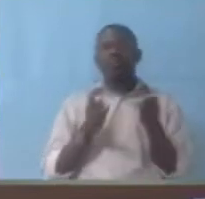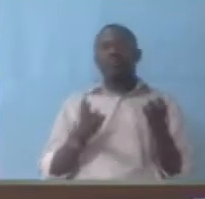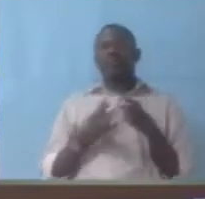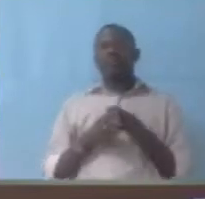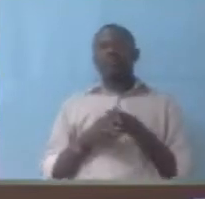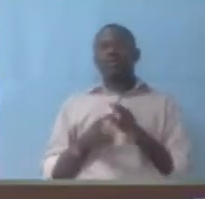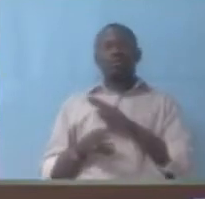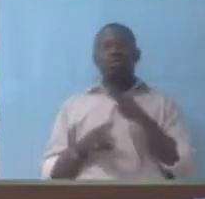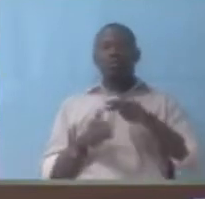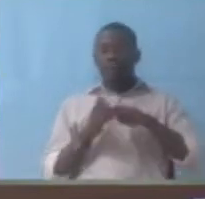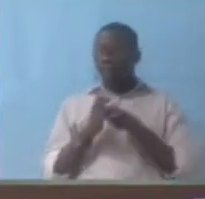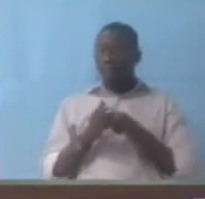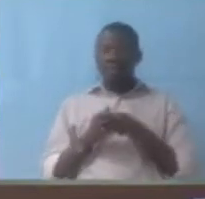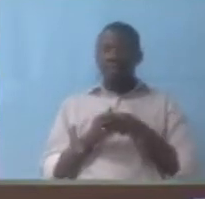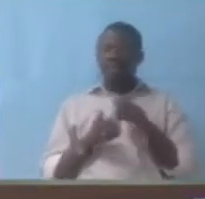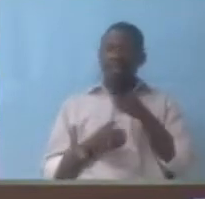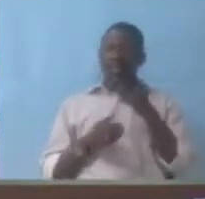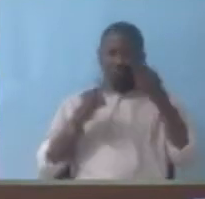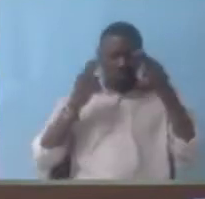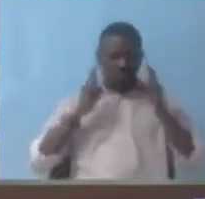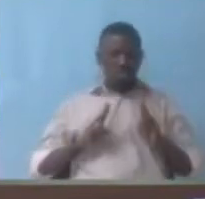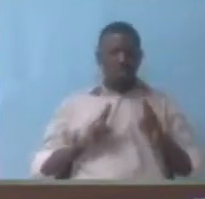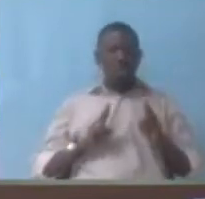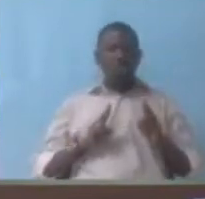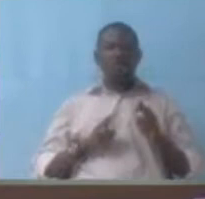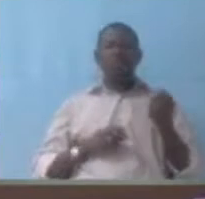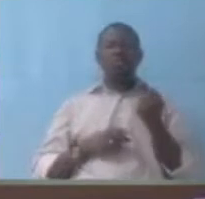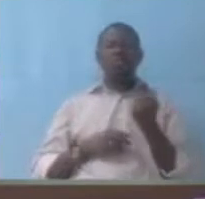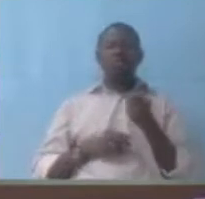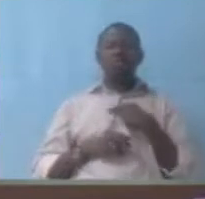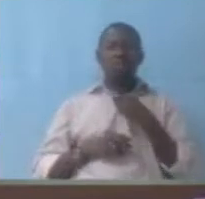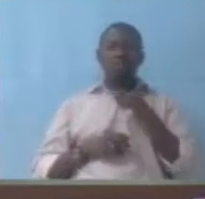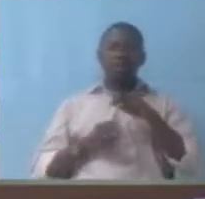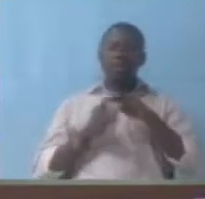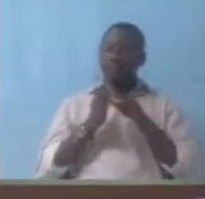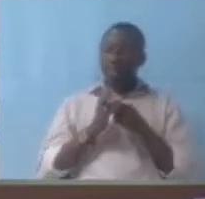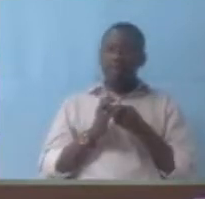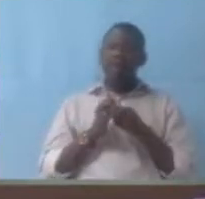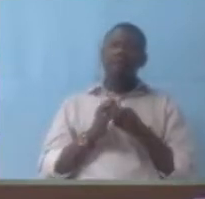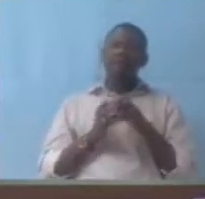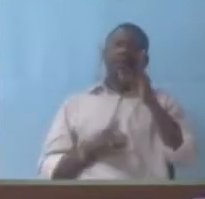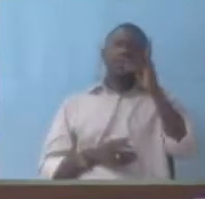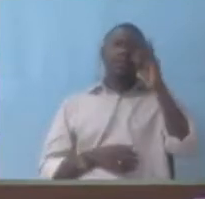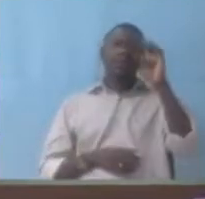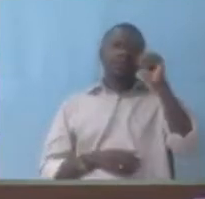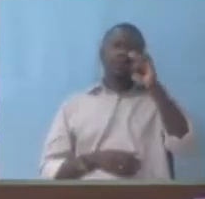It cannot be called law. Because, but that's why they are called decrees.